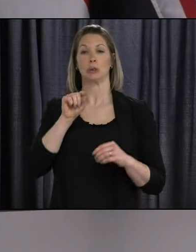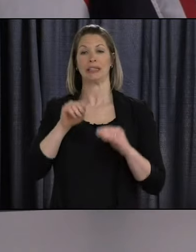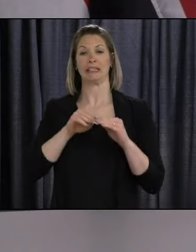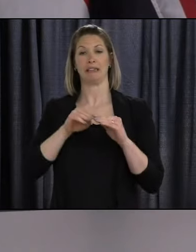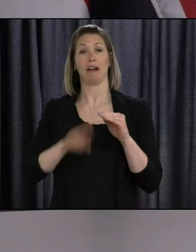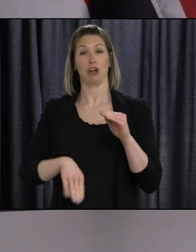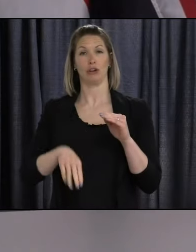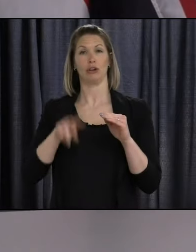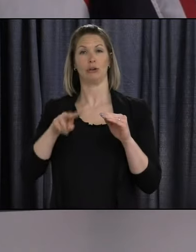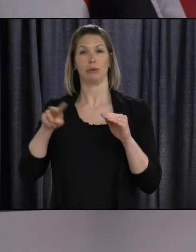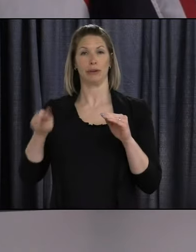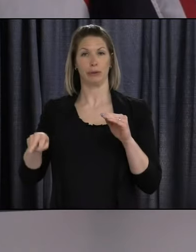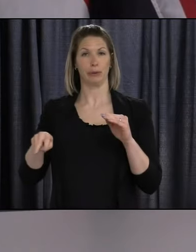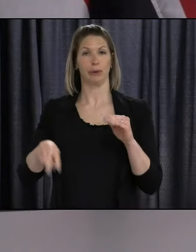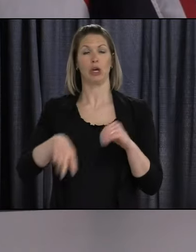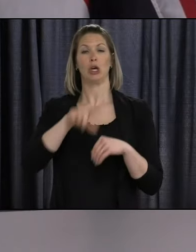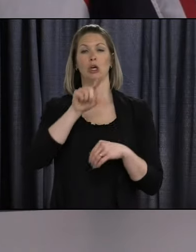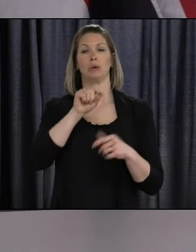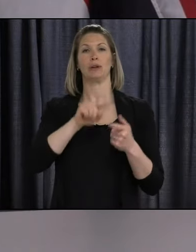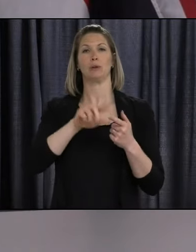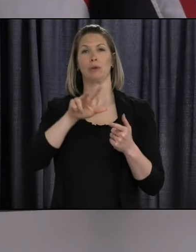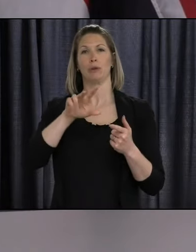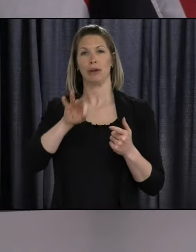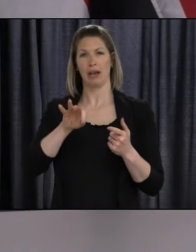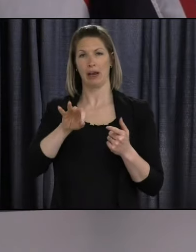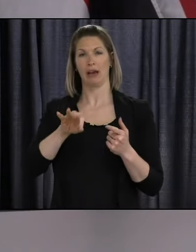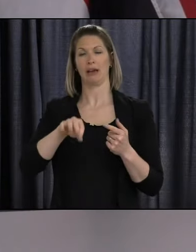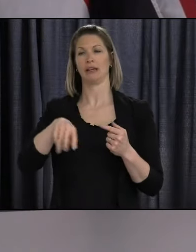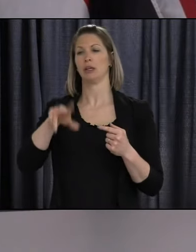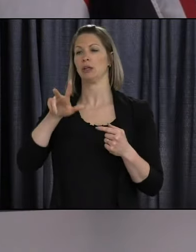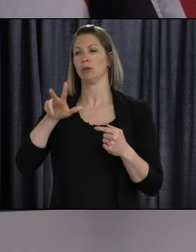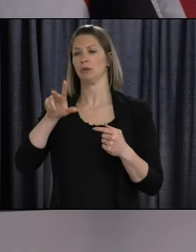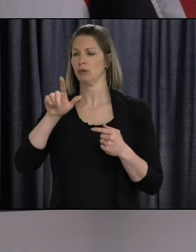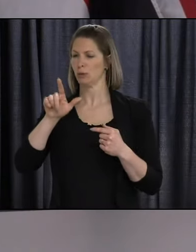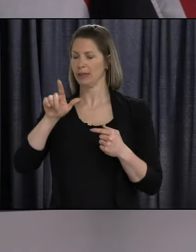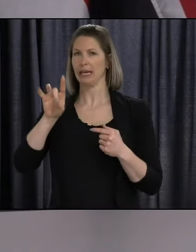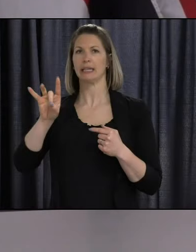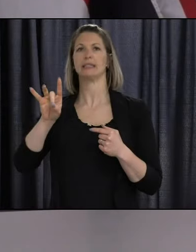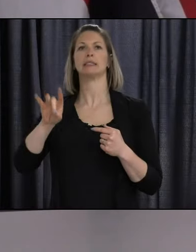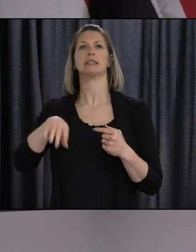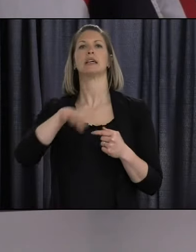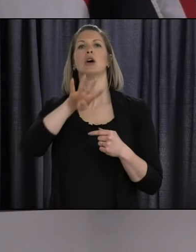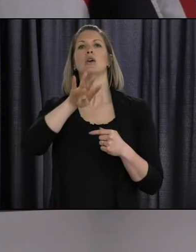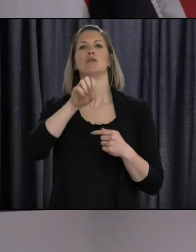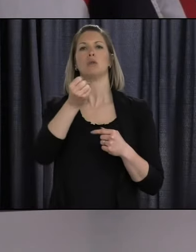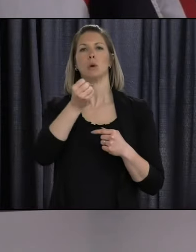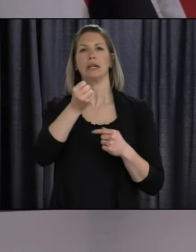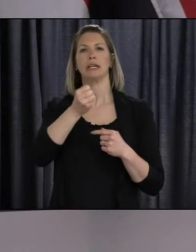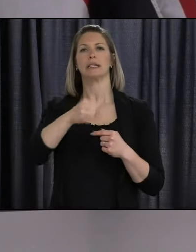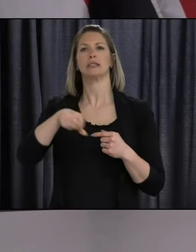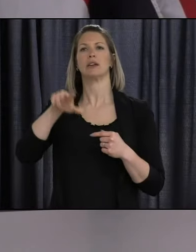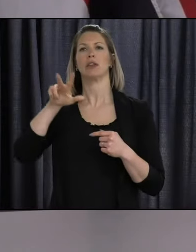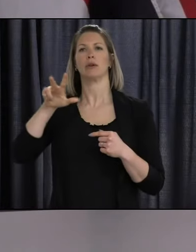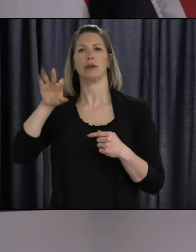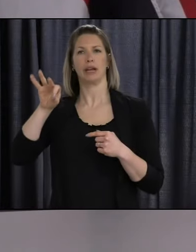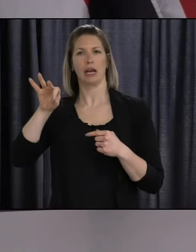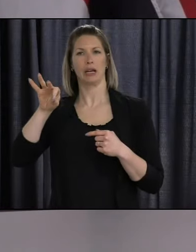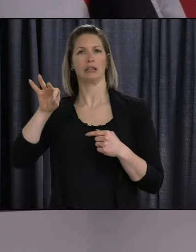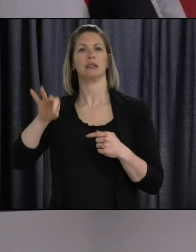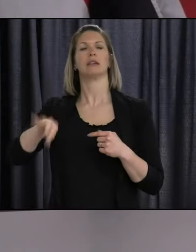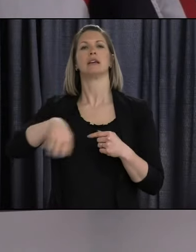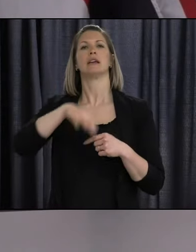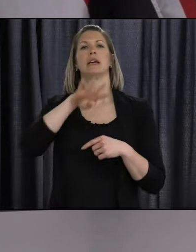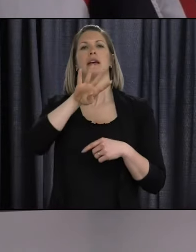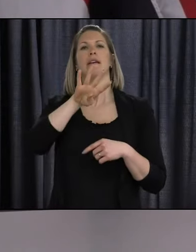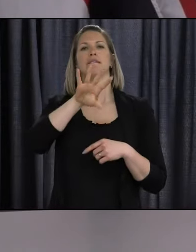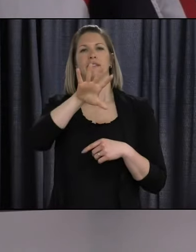people under the age of 20, 38 between 20 and 39, 39 between 40 and 49,